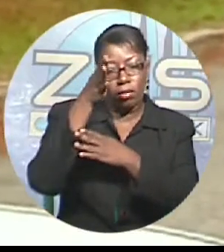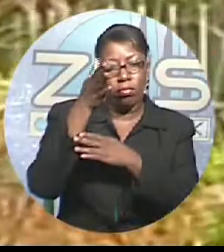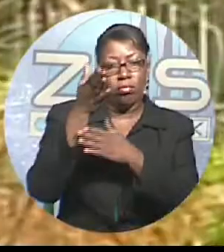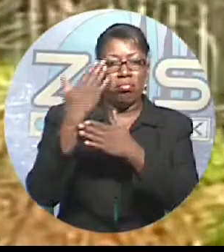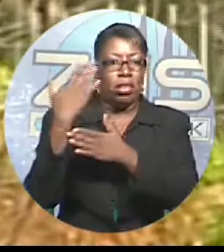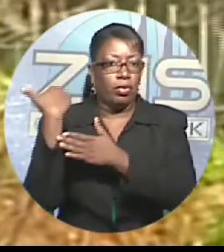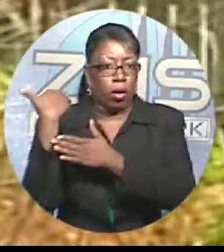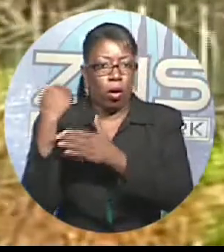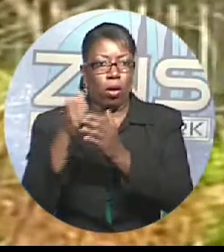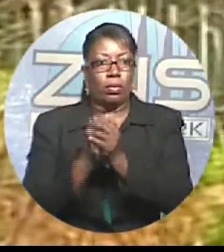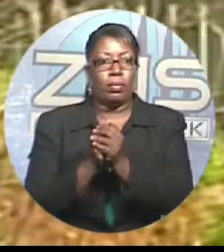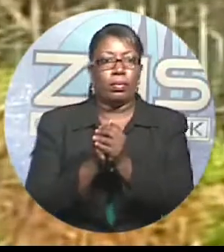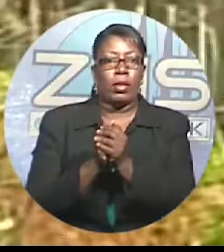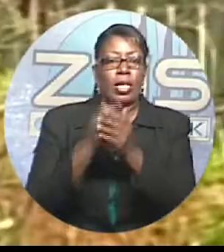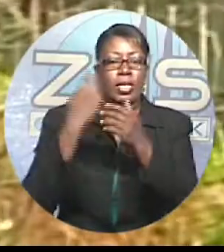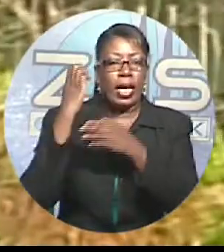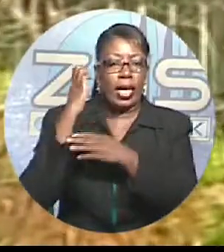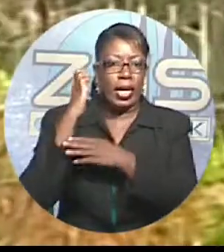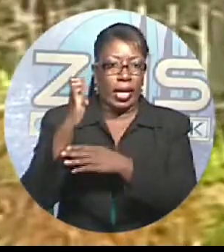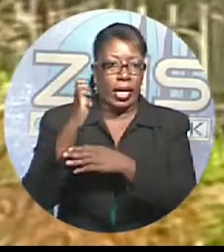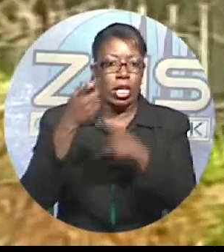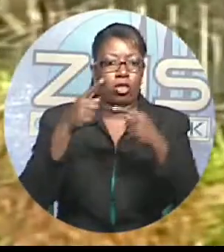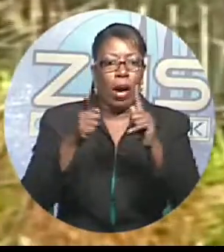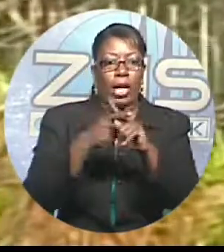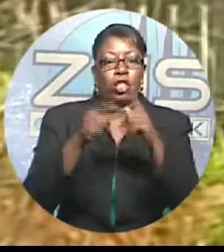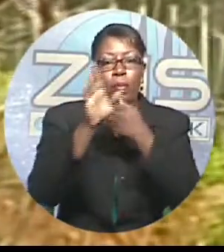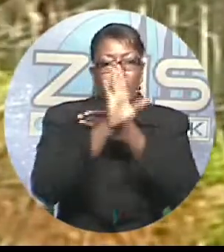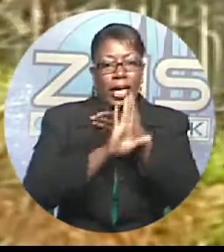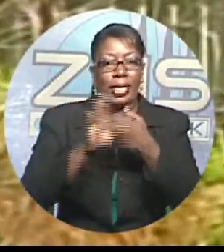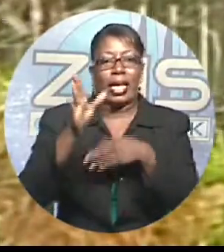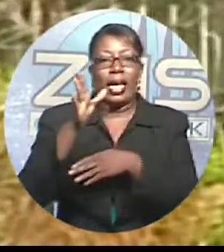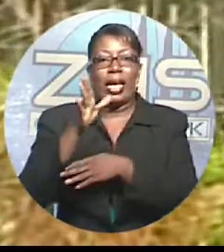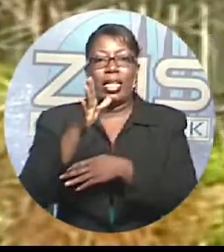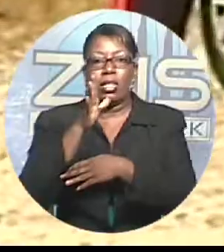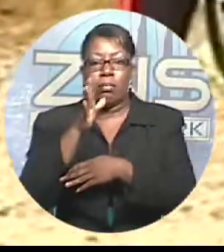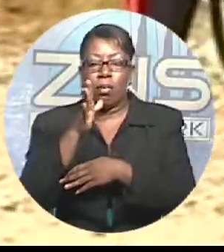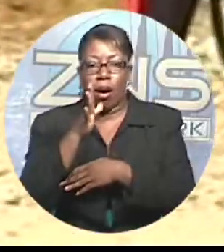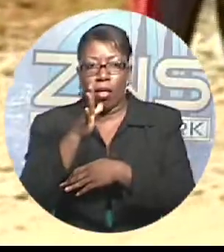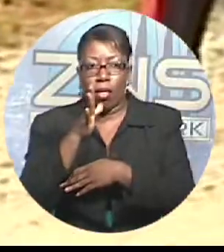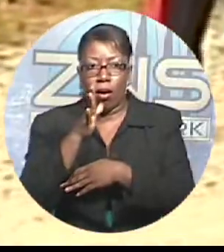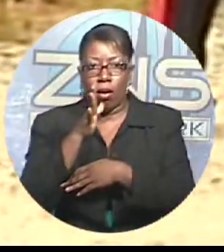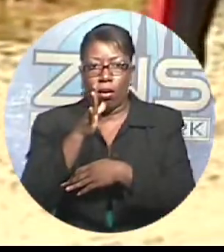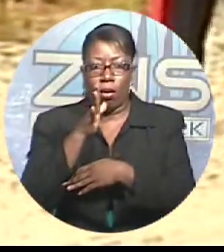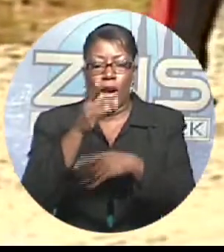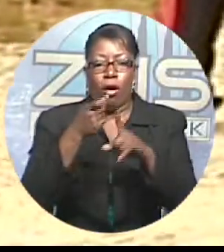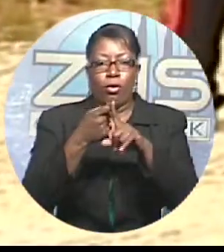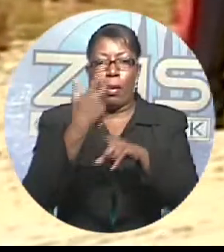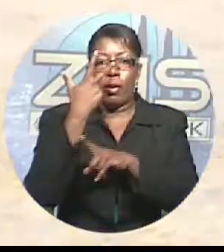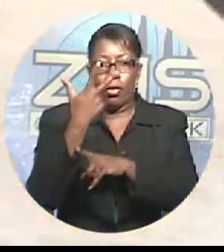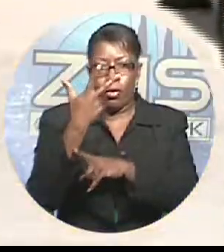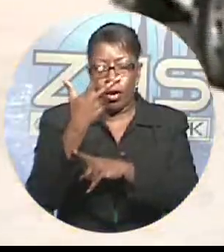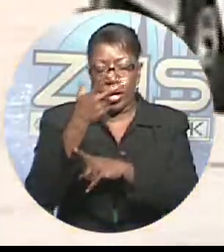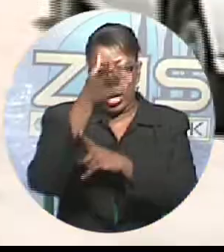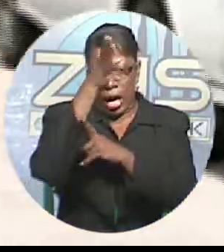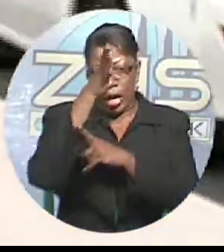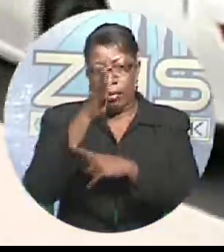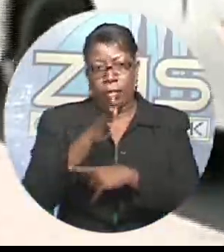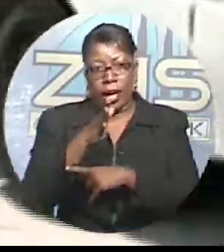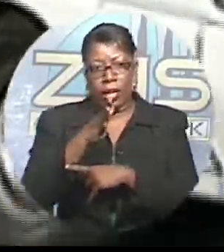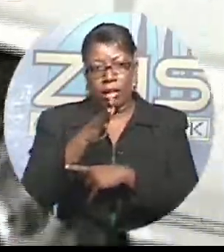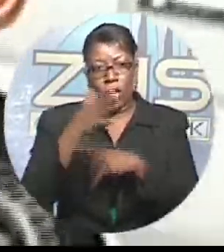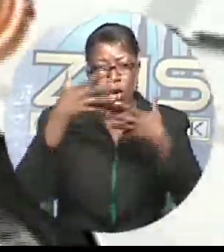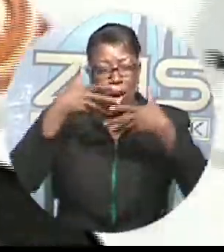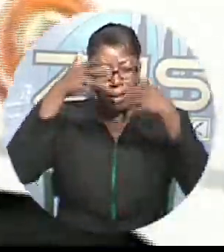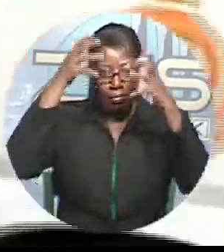was gunned down as he protected his elderly mother, Joy, and other members of his family from three masked men armed with a gun and machetes.